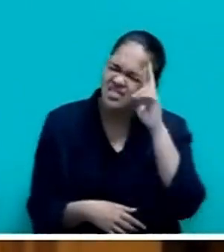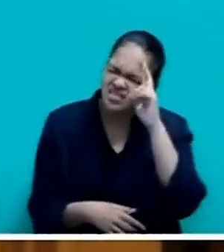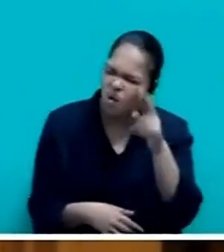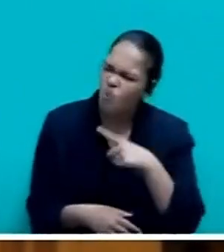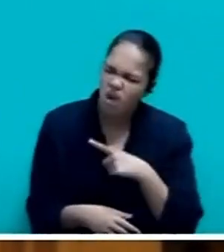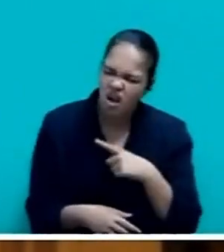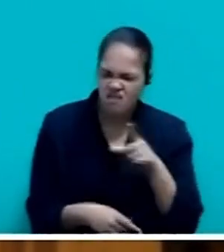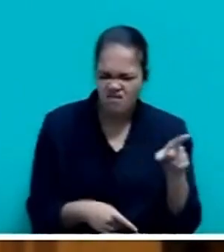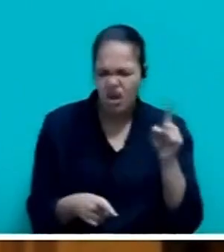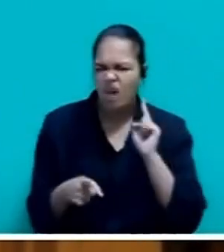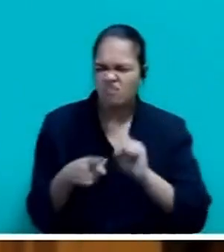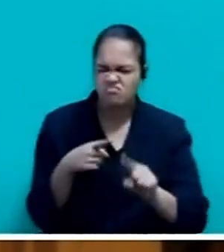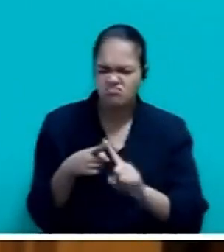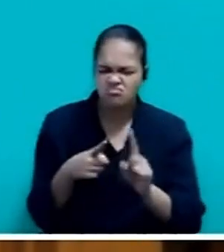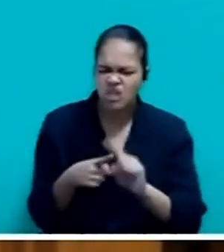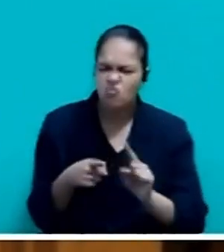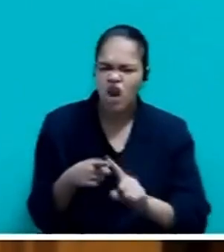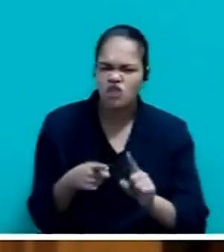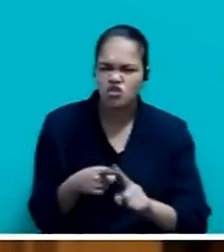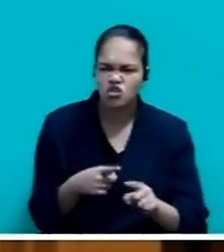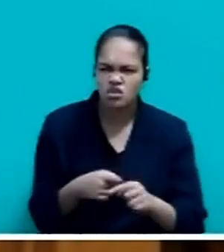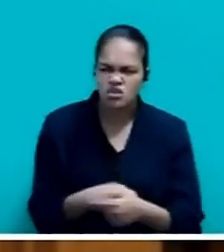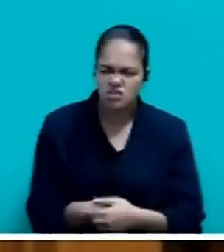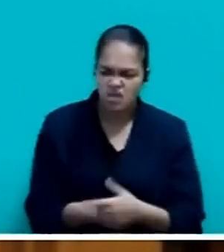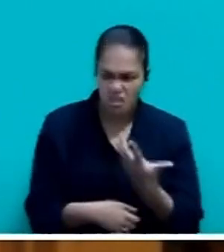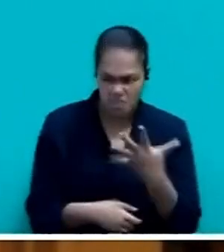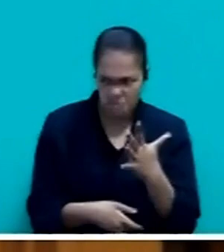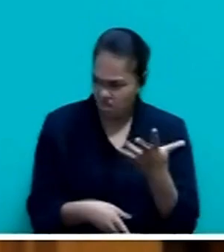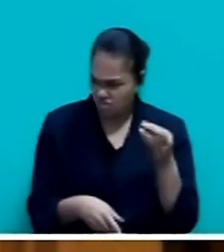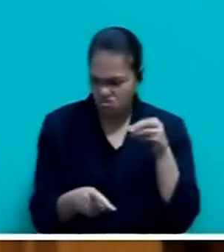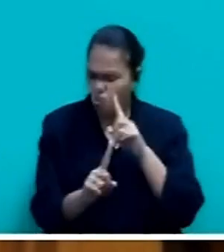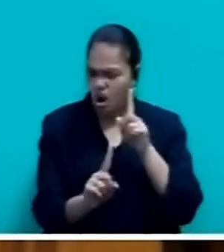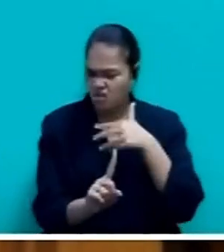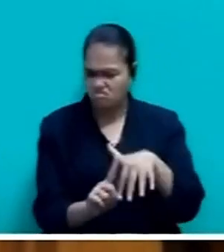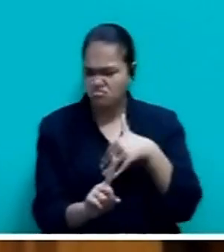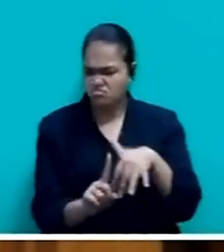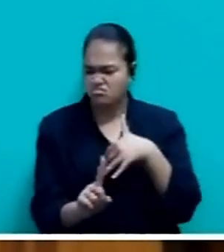here? Is there some kind of fear factor?